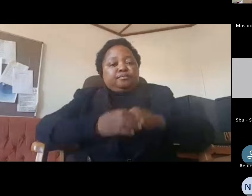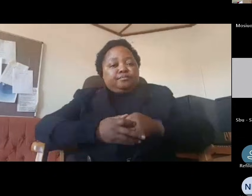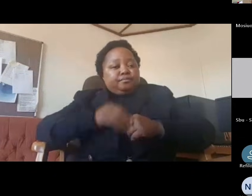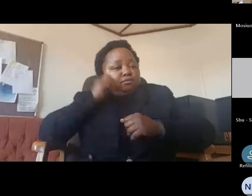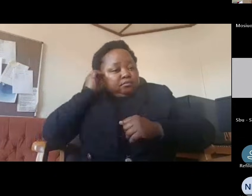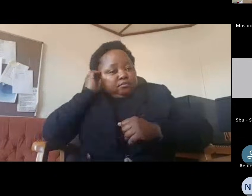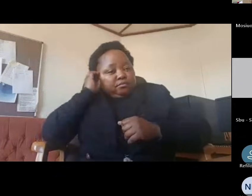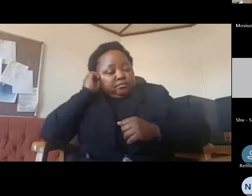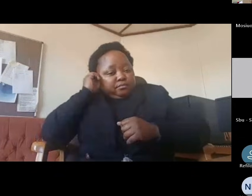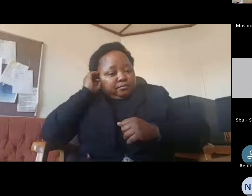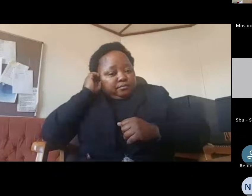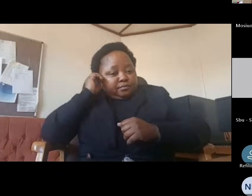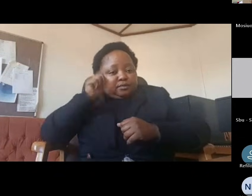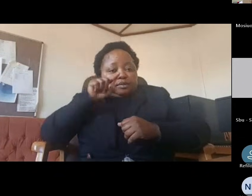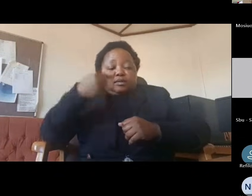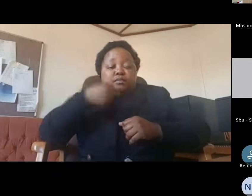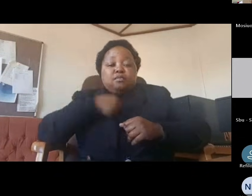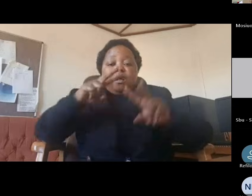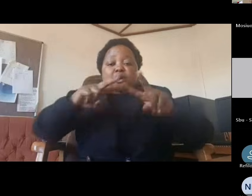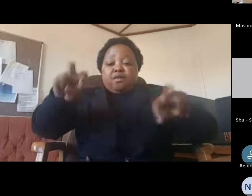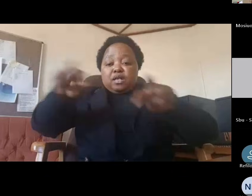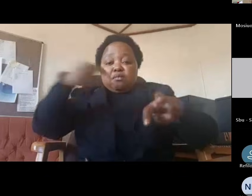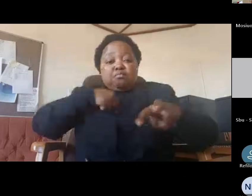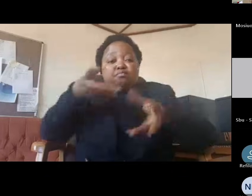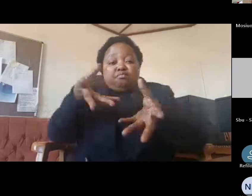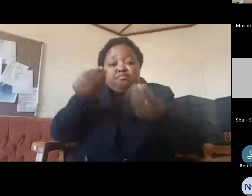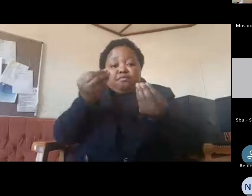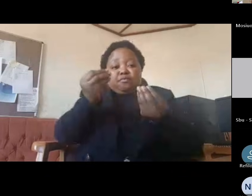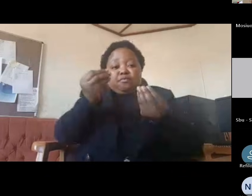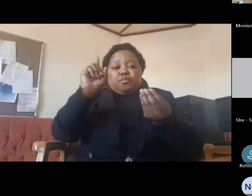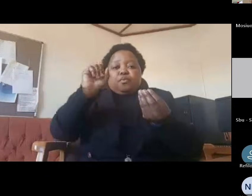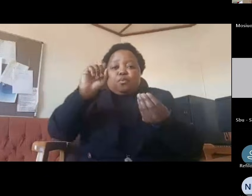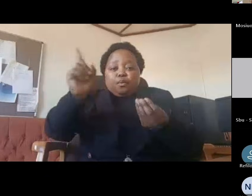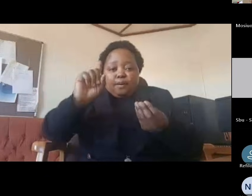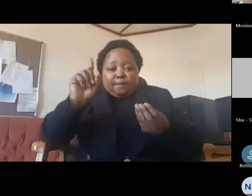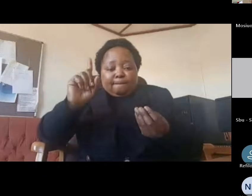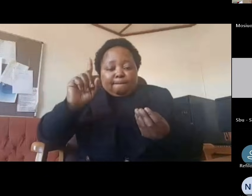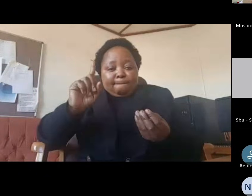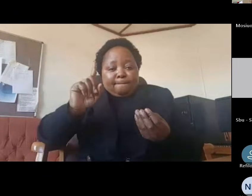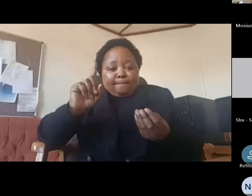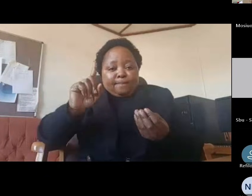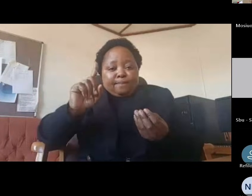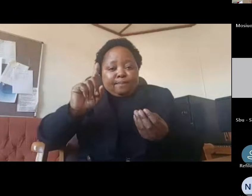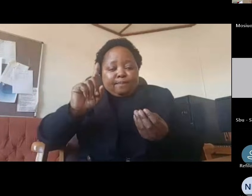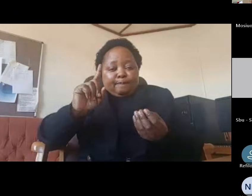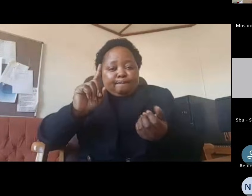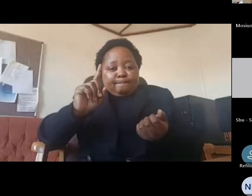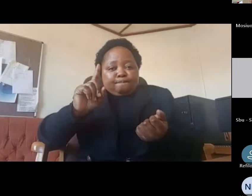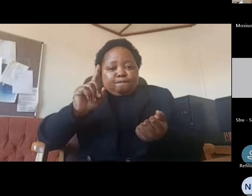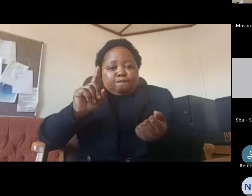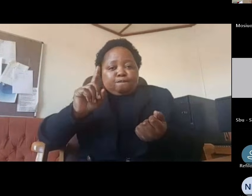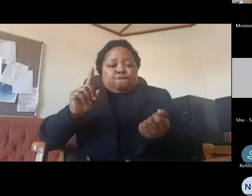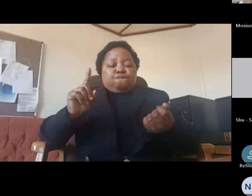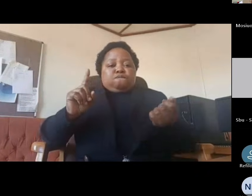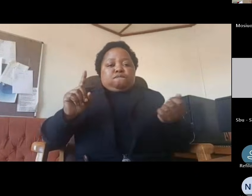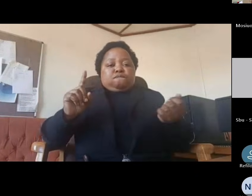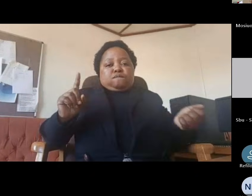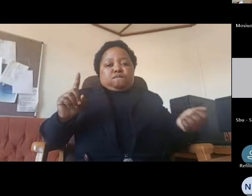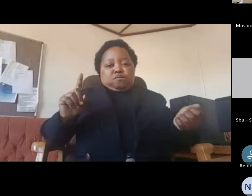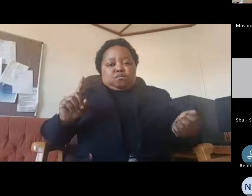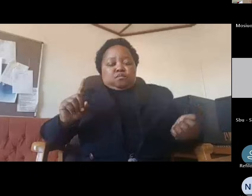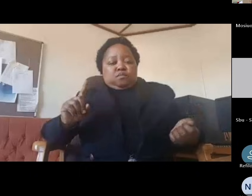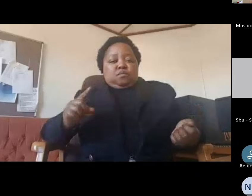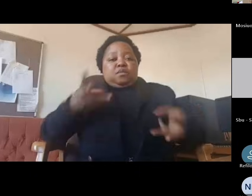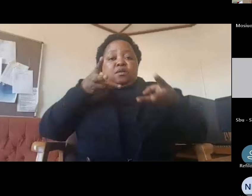find in my research, though, was, and I don't think this comes across because of the way that we